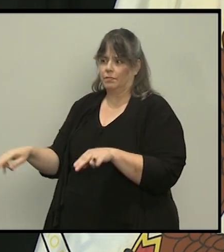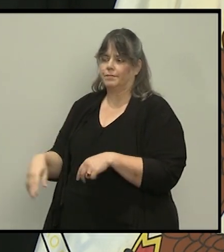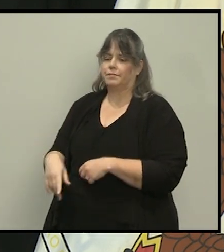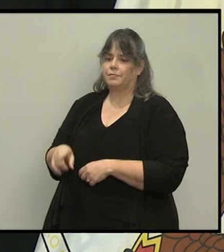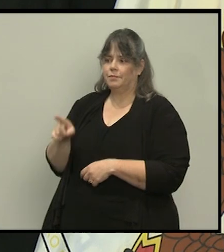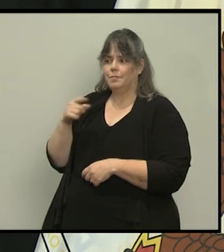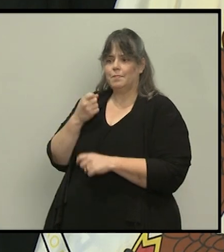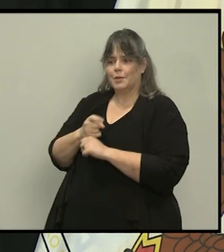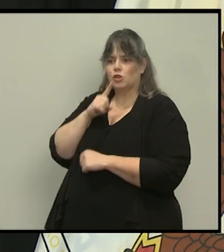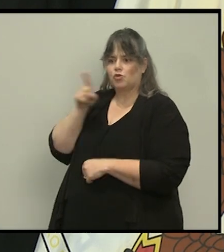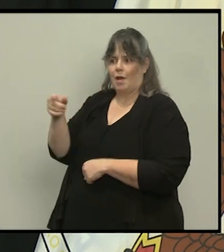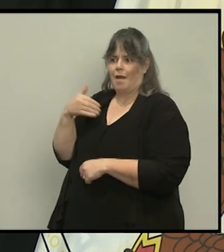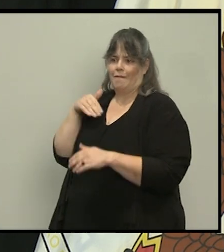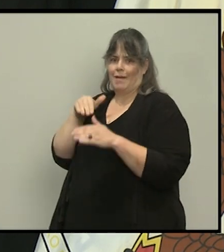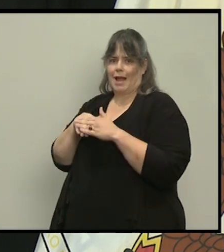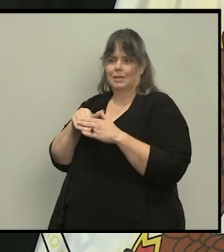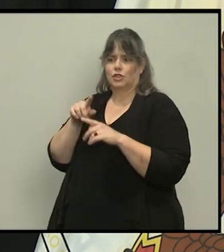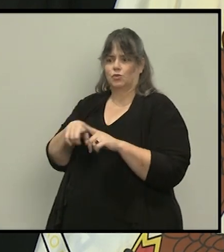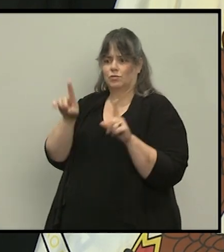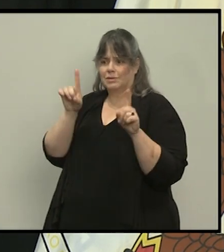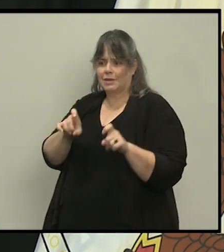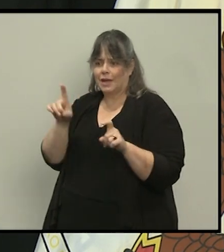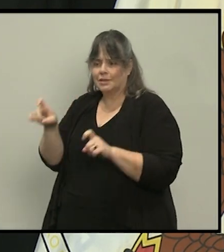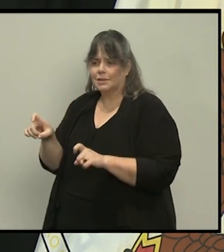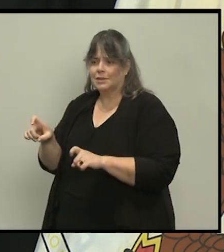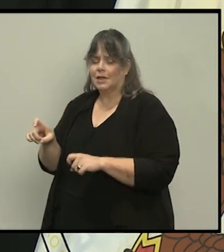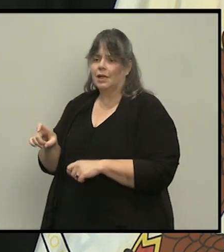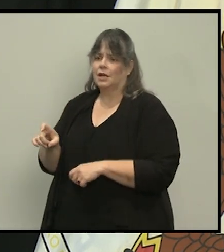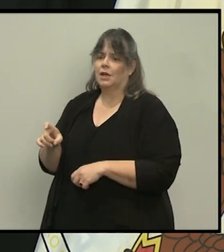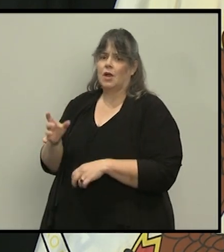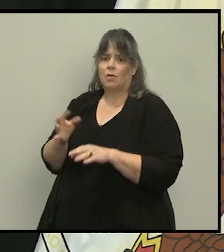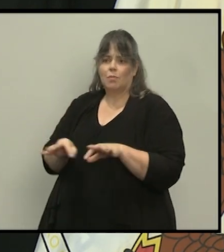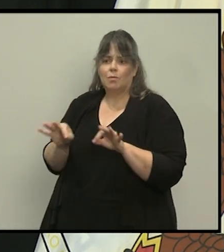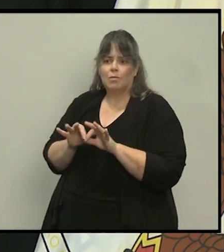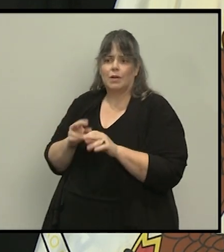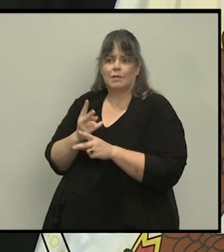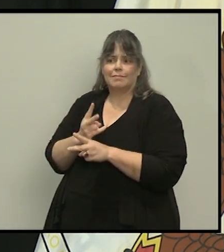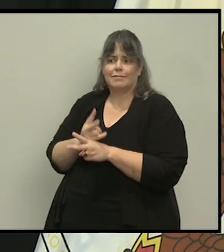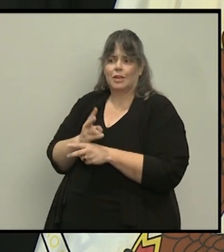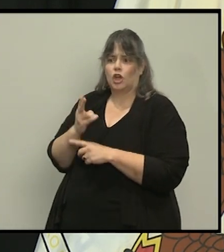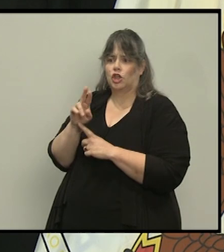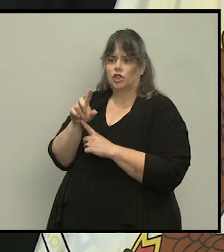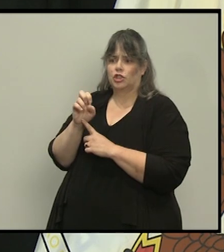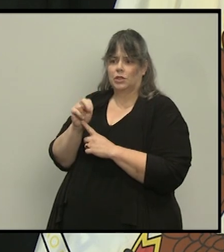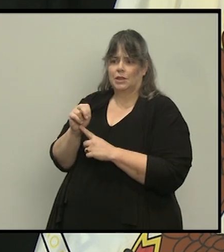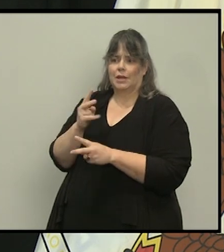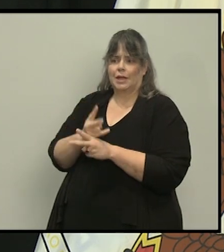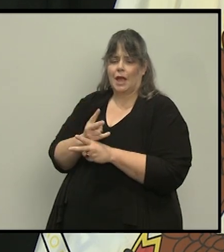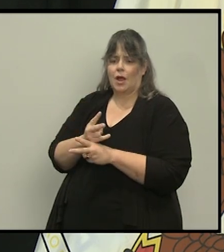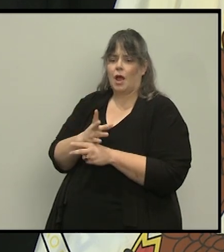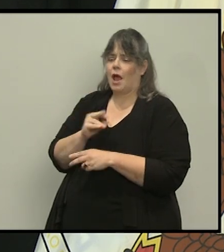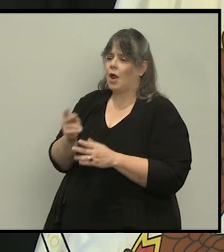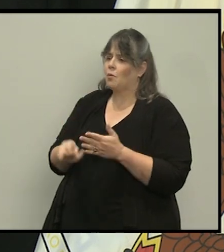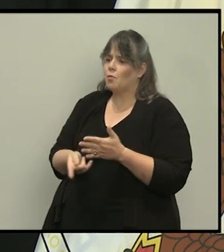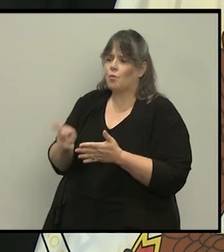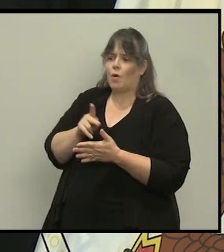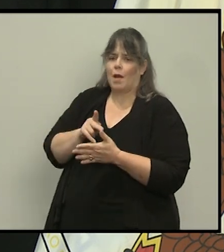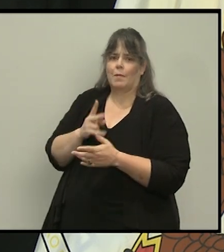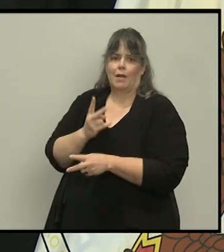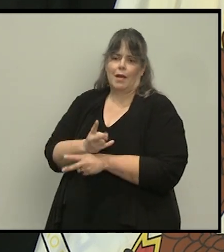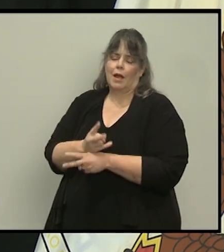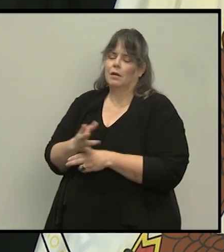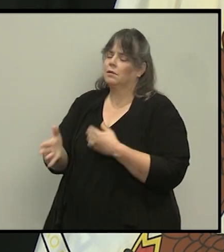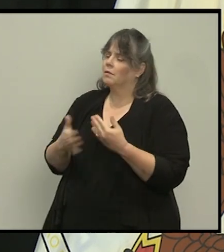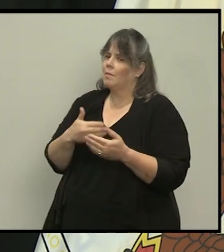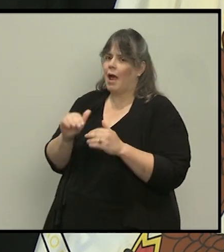to coronavirus testing, urgent care, and primary care for the duration of the pandemic, no matter how